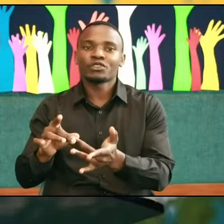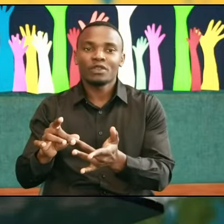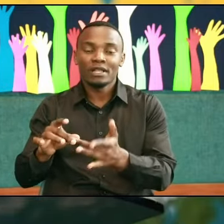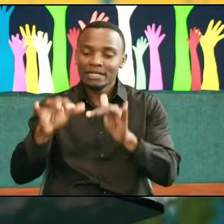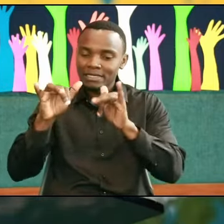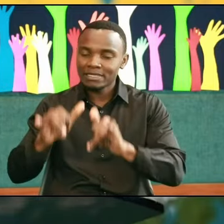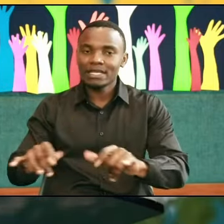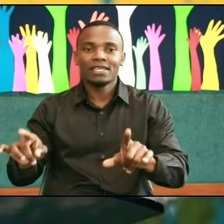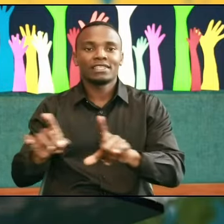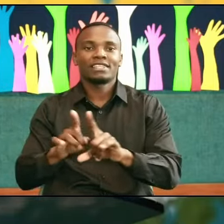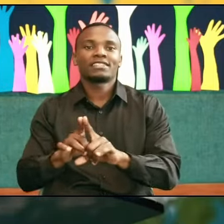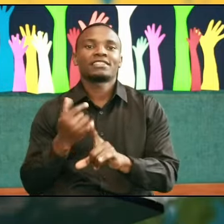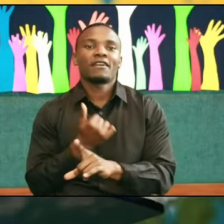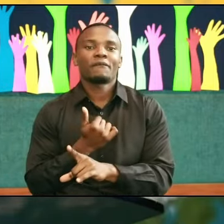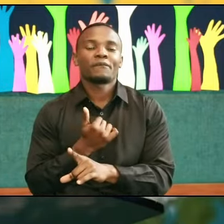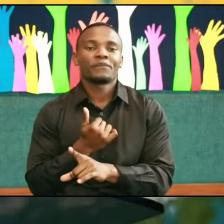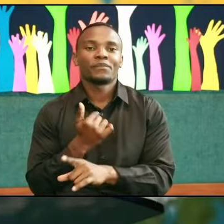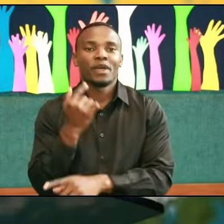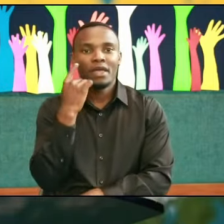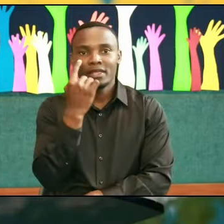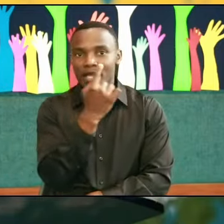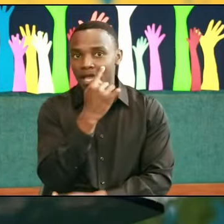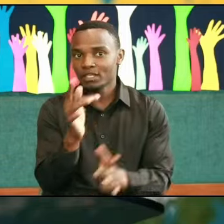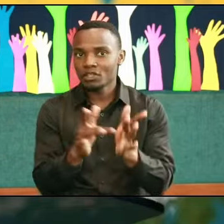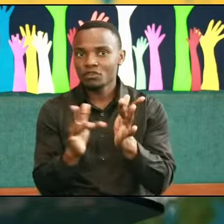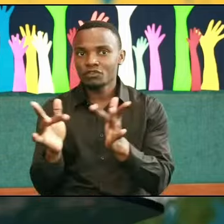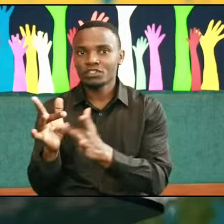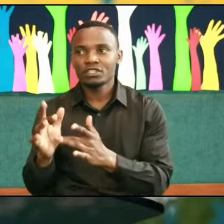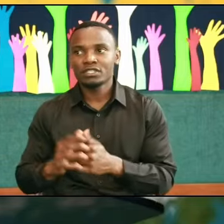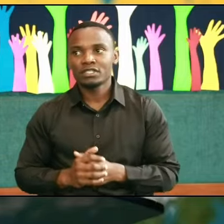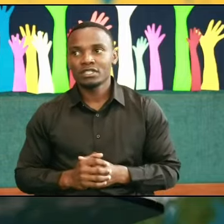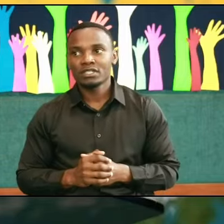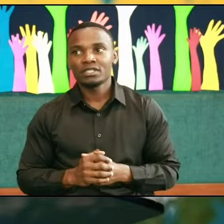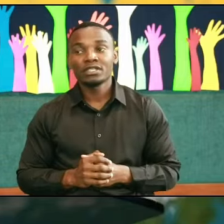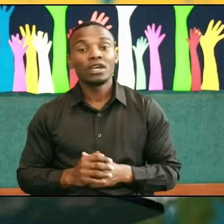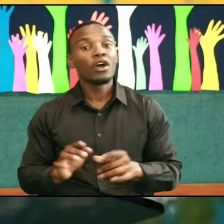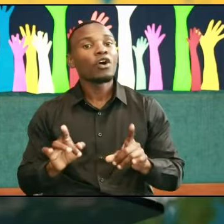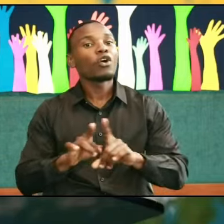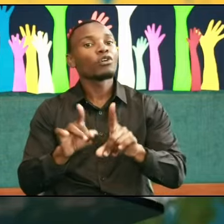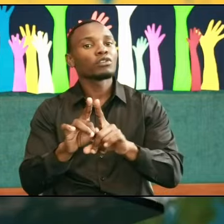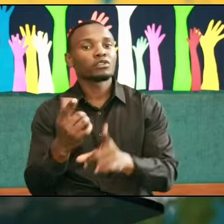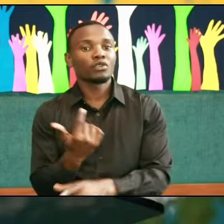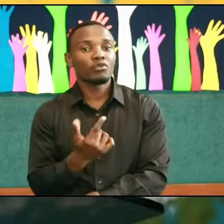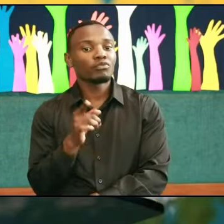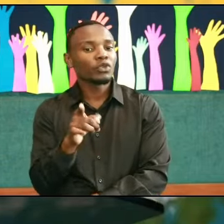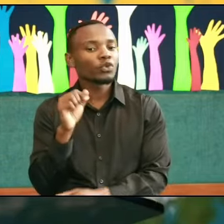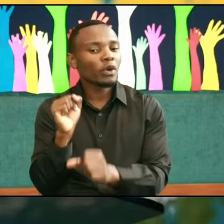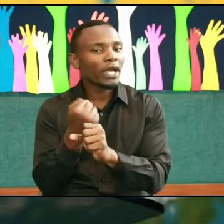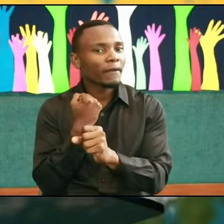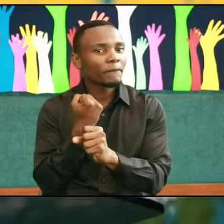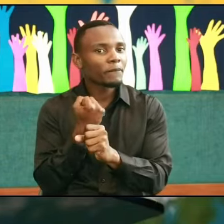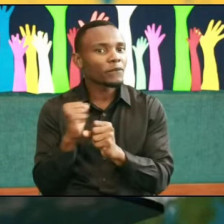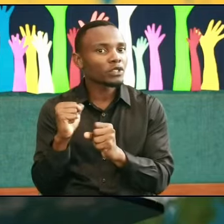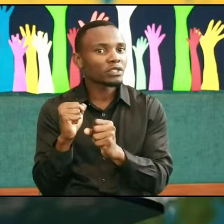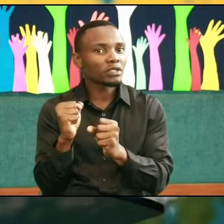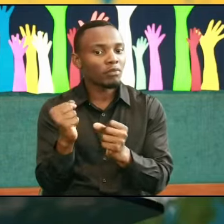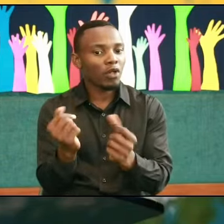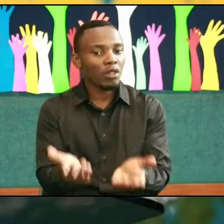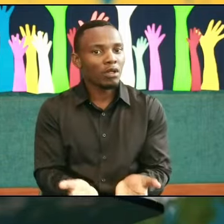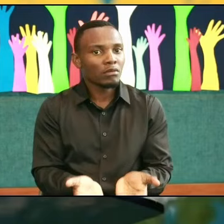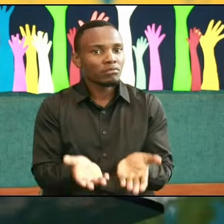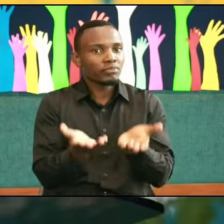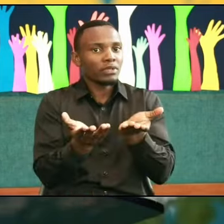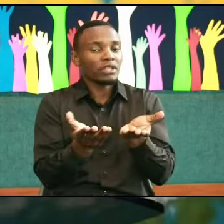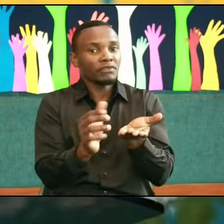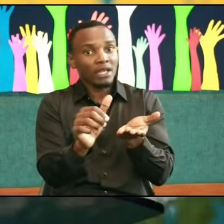the eyes of Jesus. Allow me to go further and say, you can never lift others unless